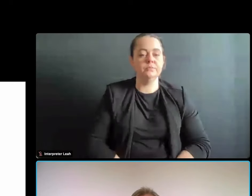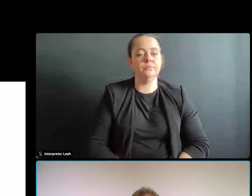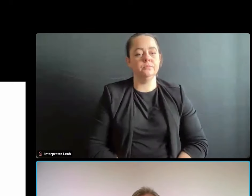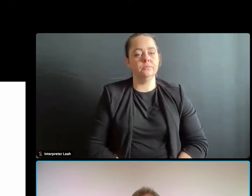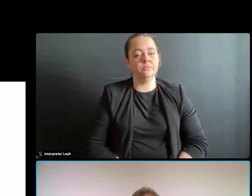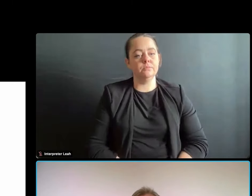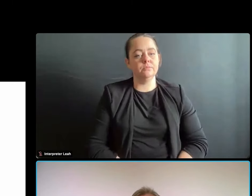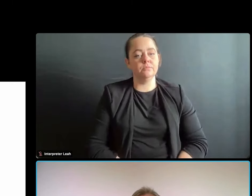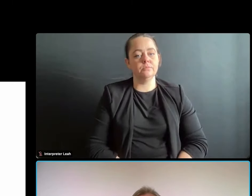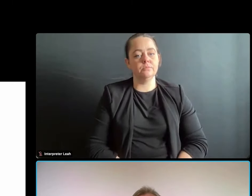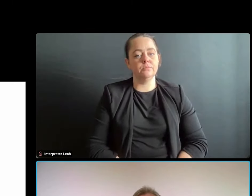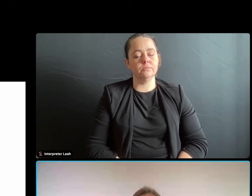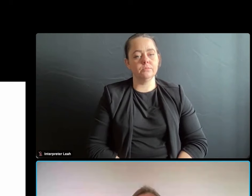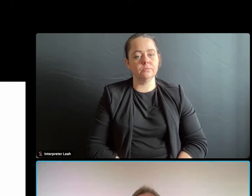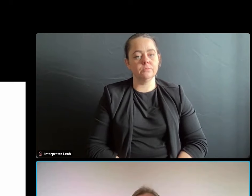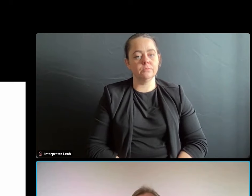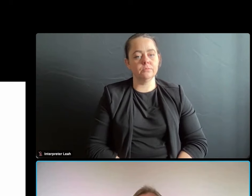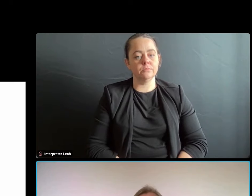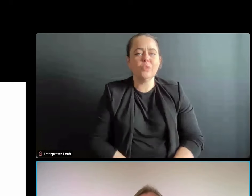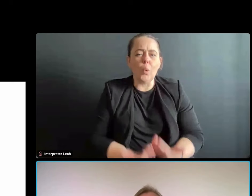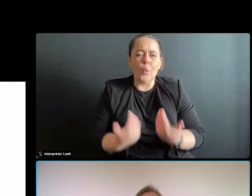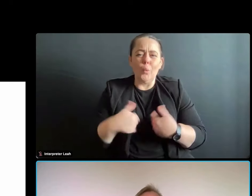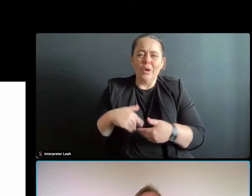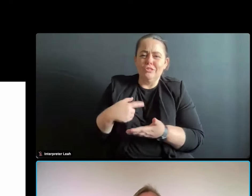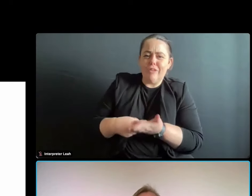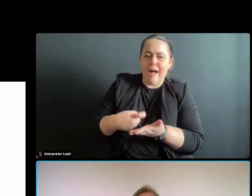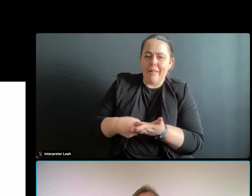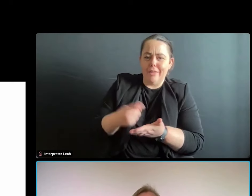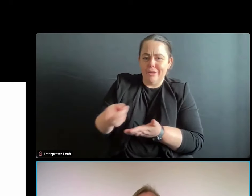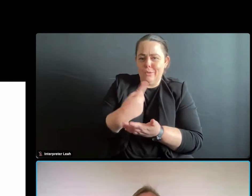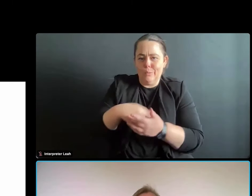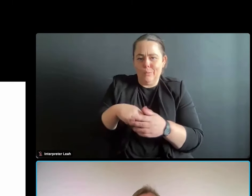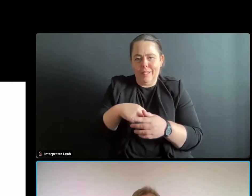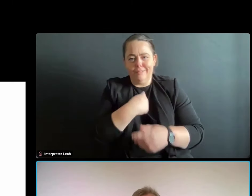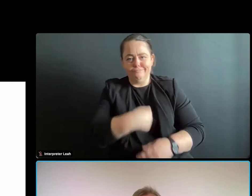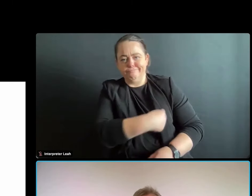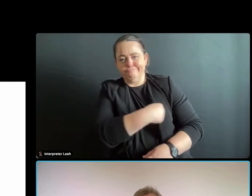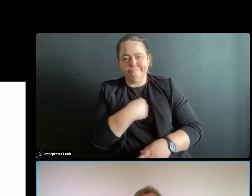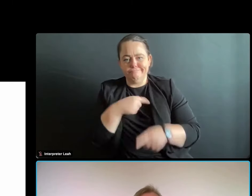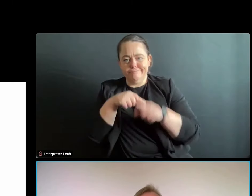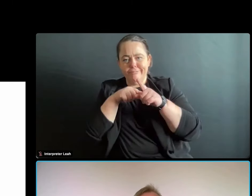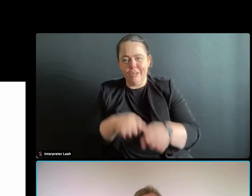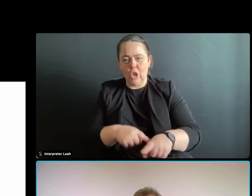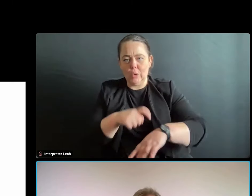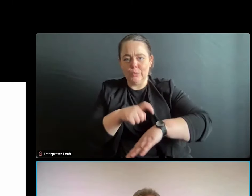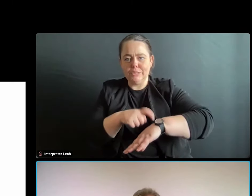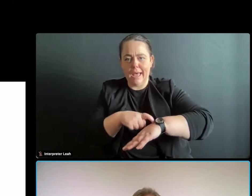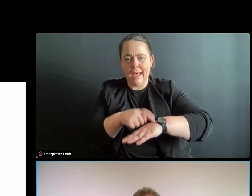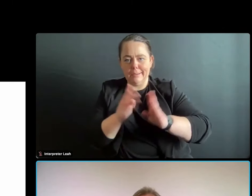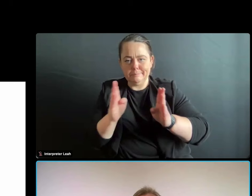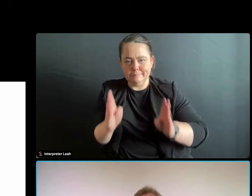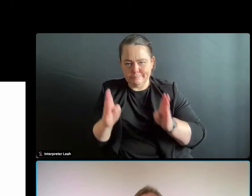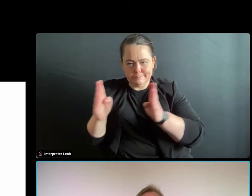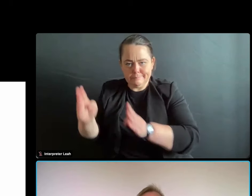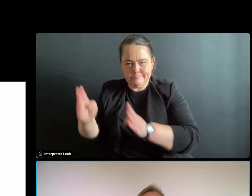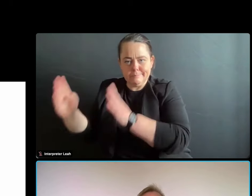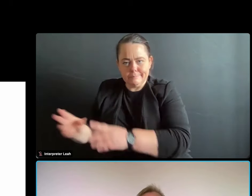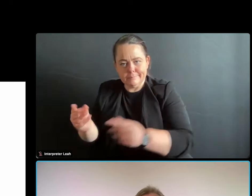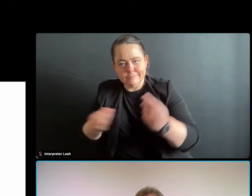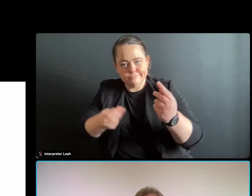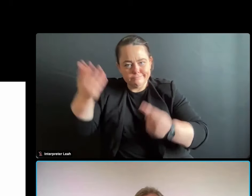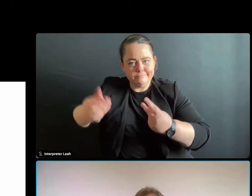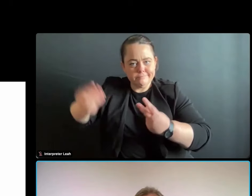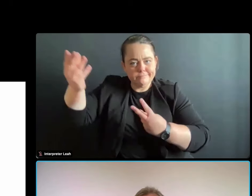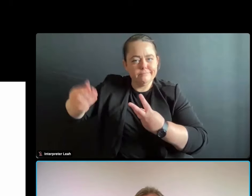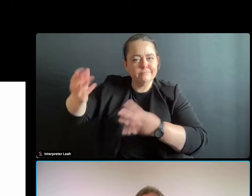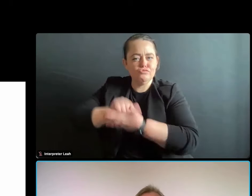preference is that you all keep the reporting obligations and associated timeframes at front of mind. That way we can all